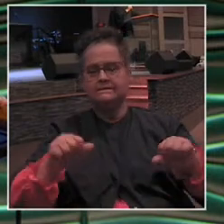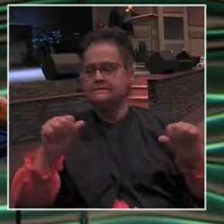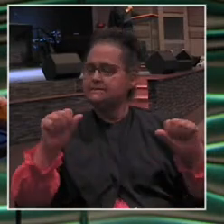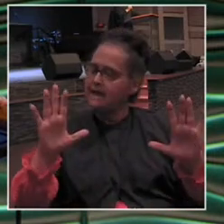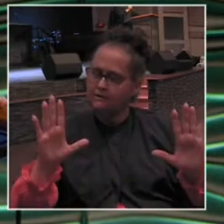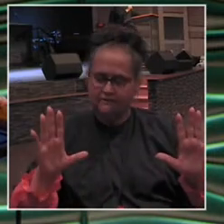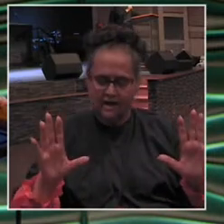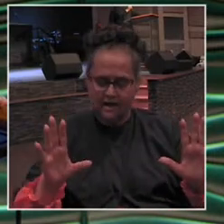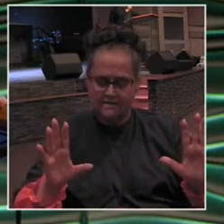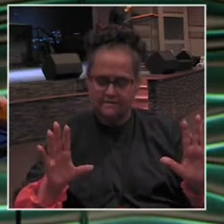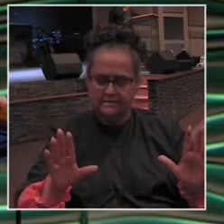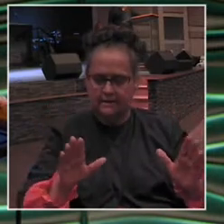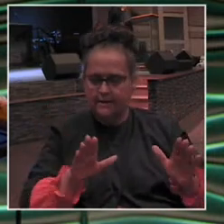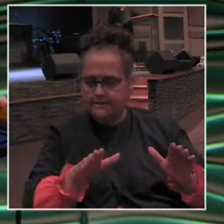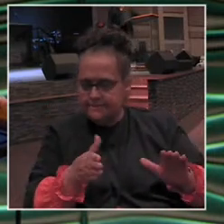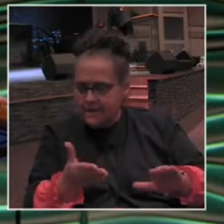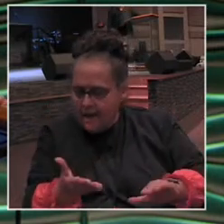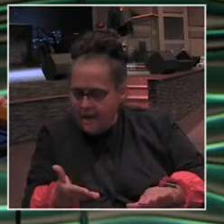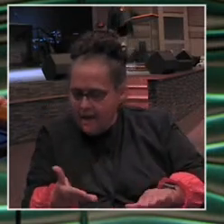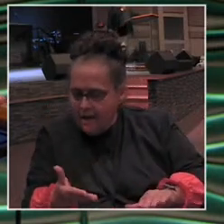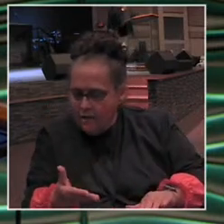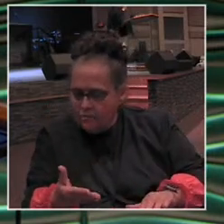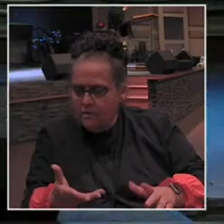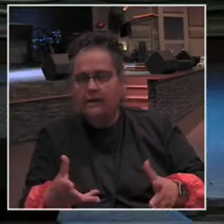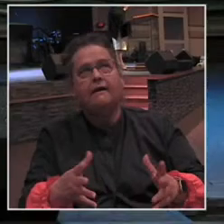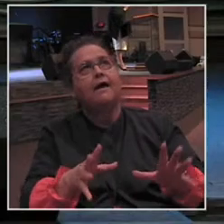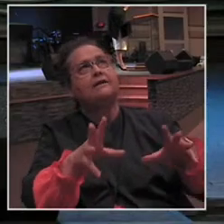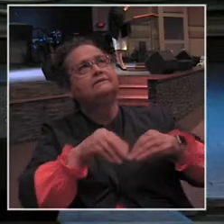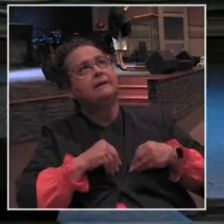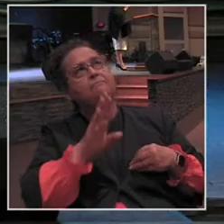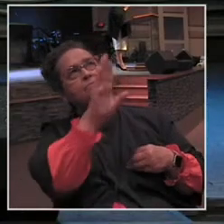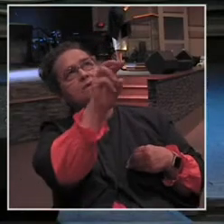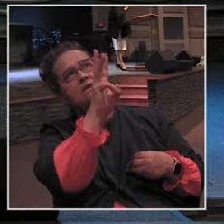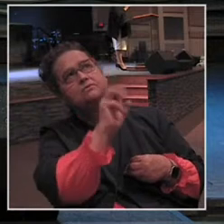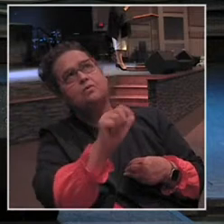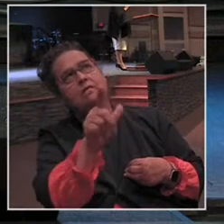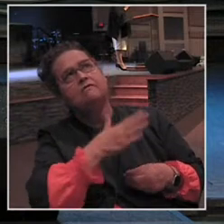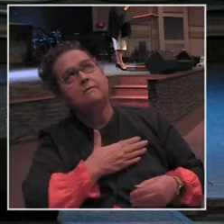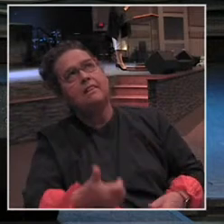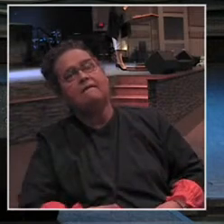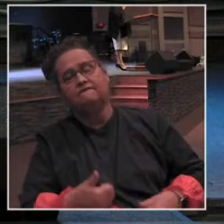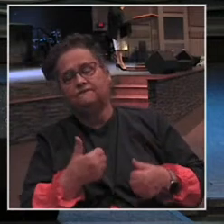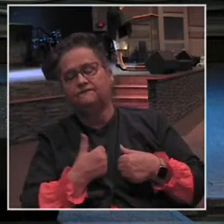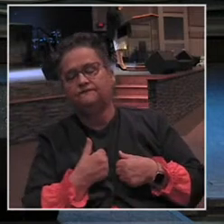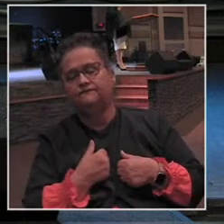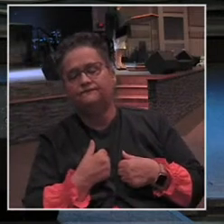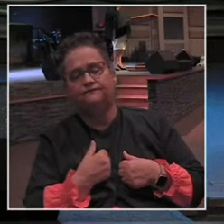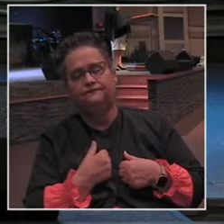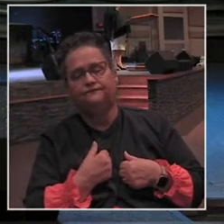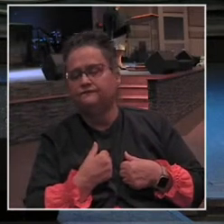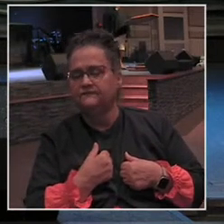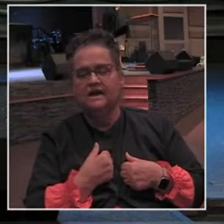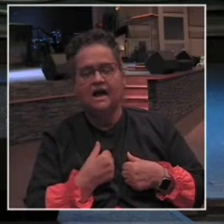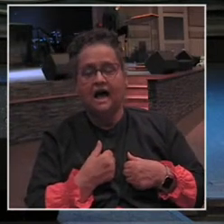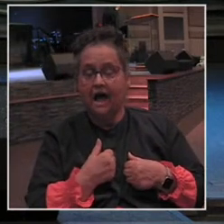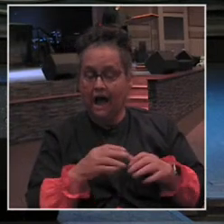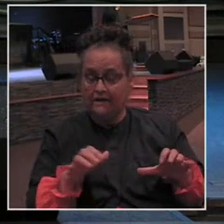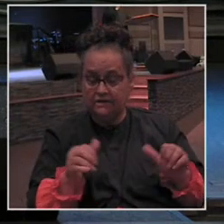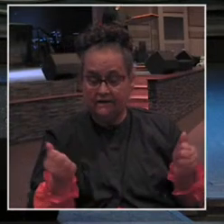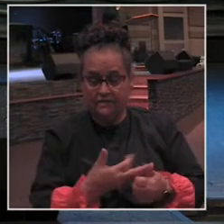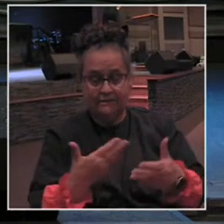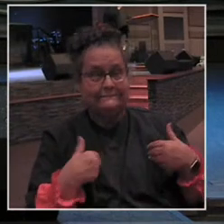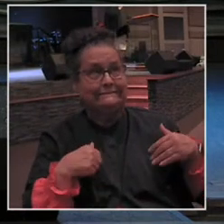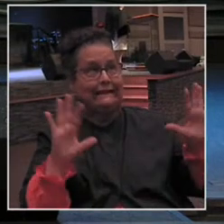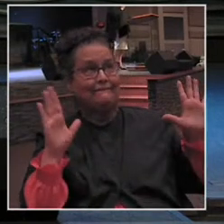die out to my will, and pick up his will for my life. And I did all of that, and I let him steer the